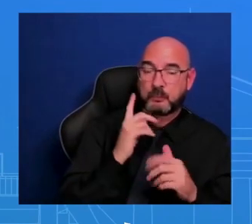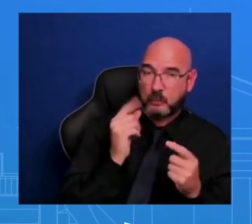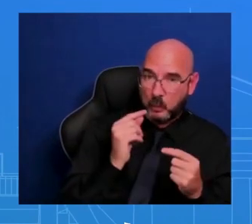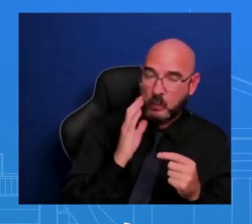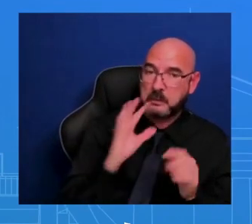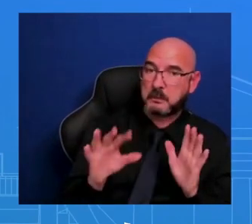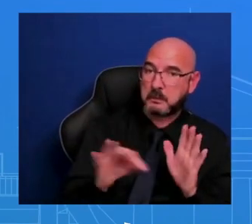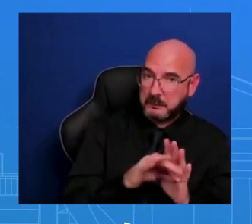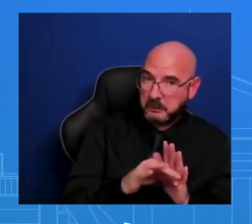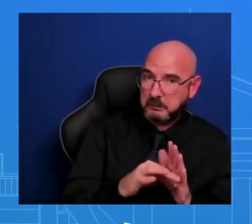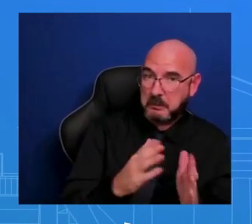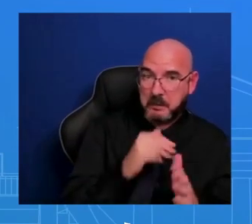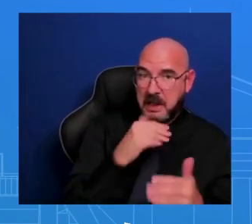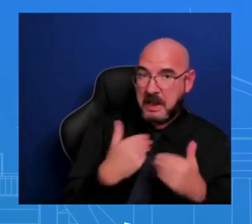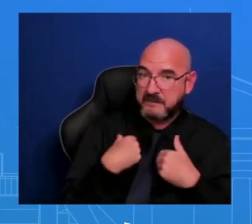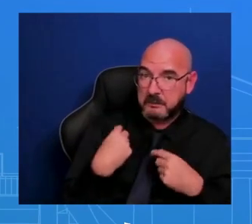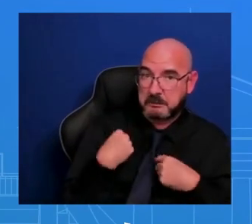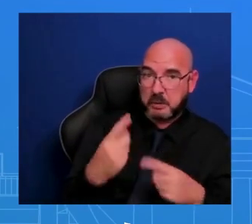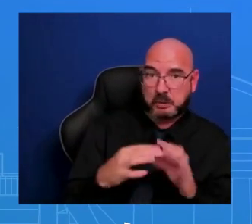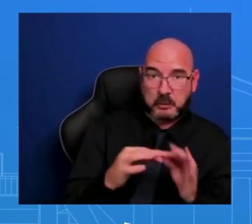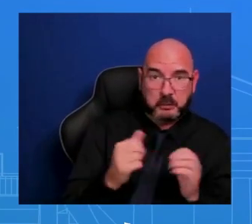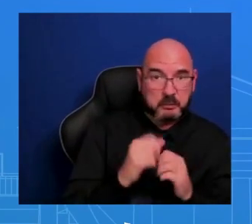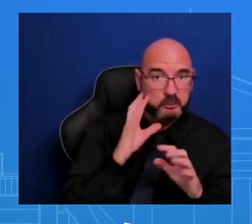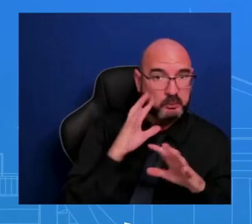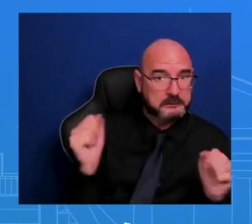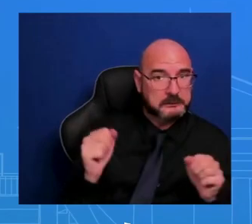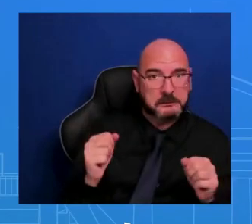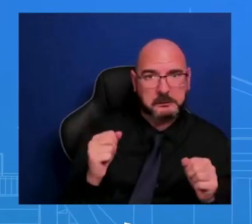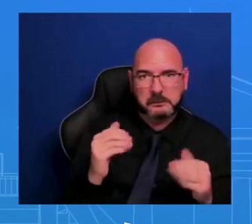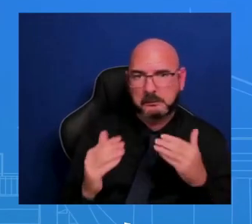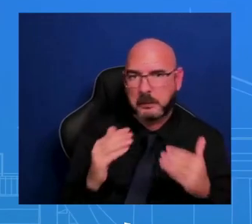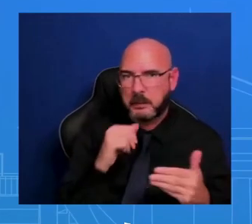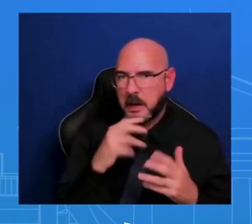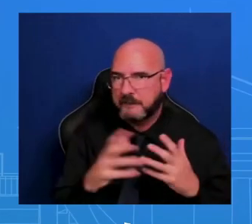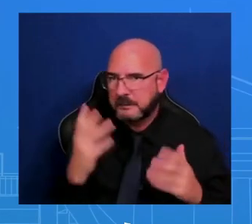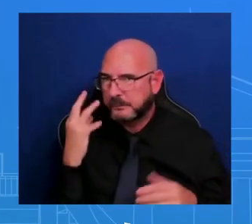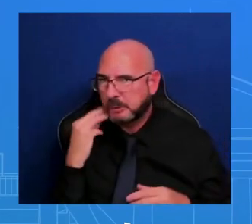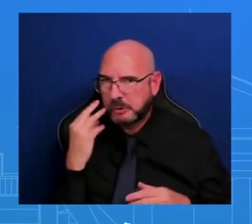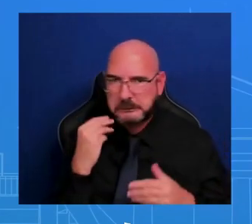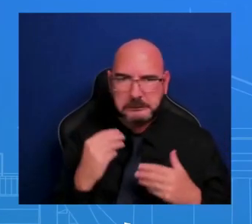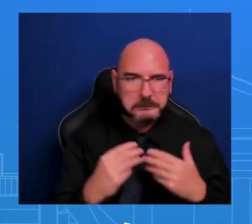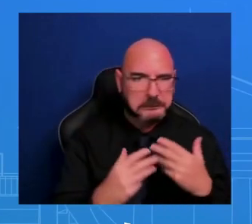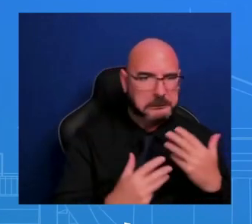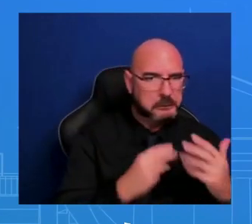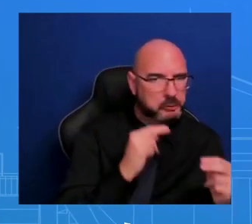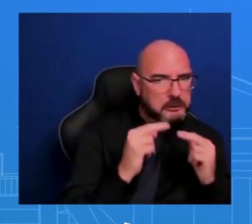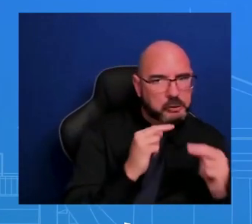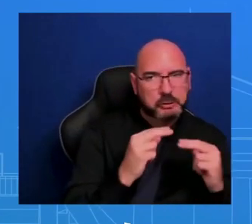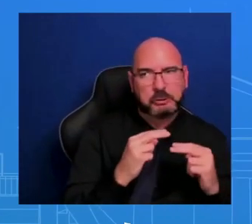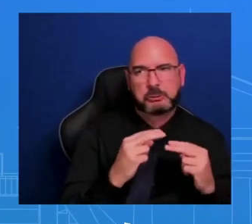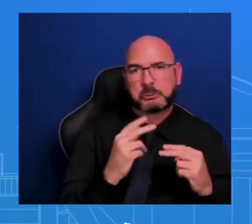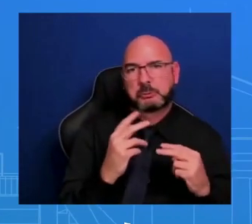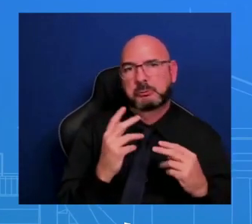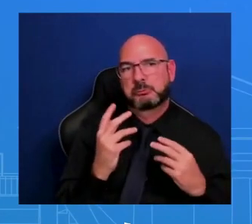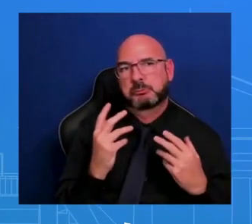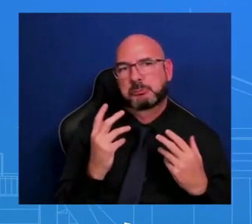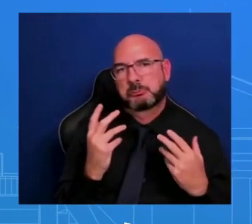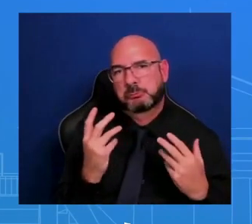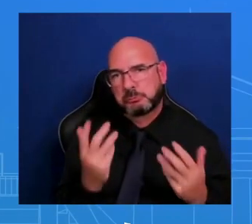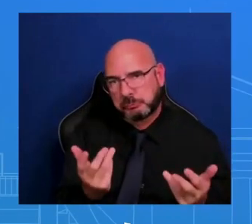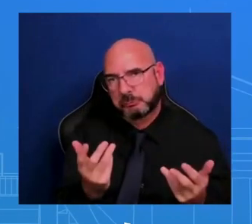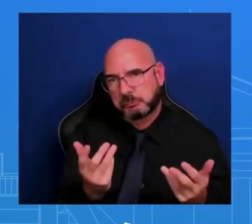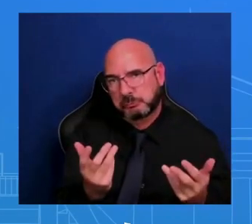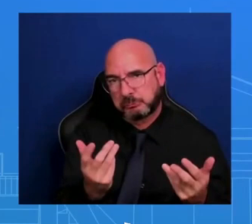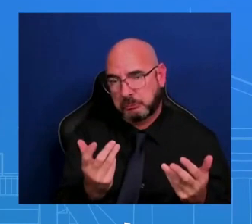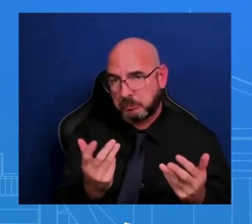major negotiations over legislation. So I wonder if that heightens any level of concern the White House has about being able to get these priorities done by the